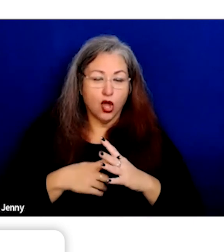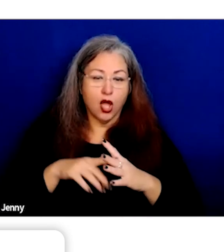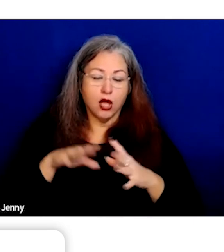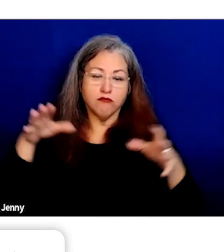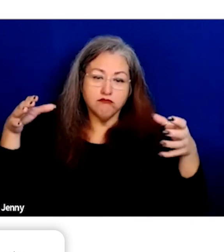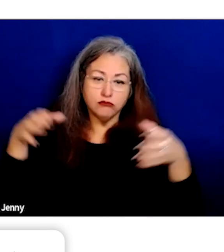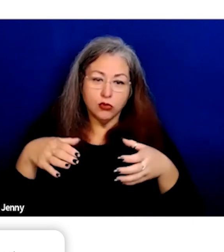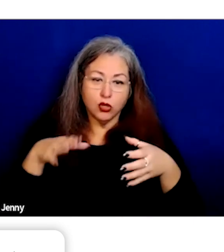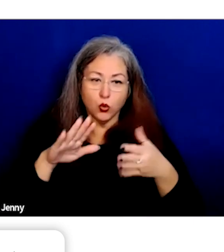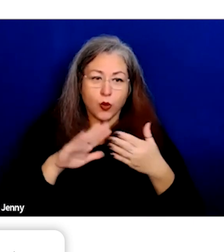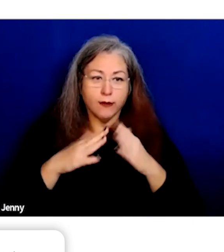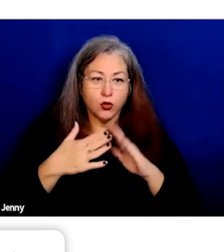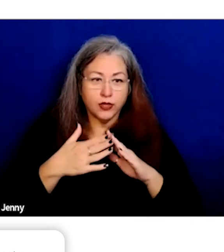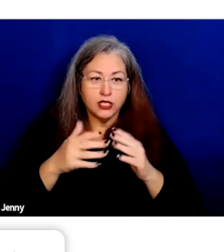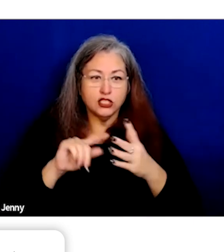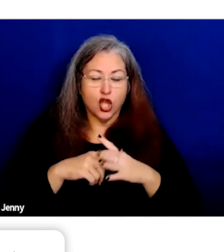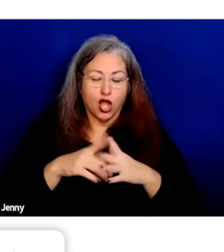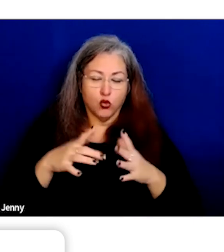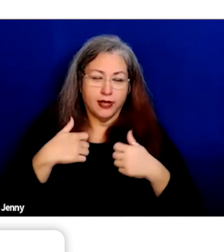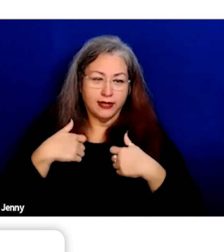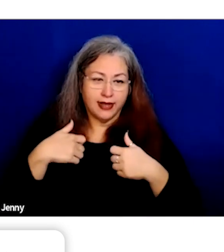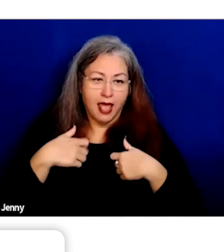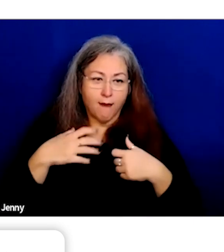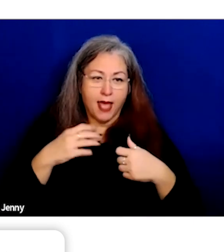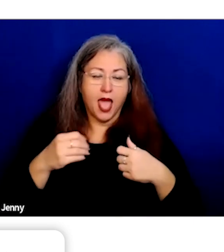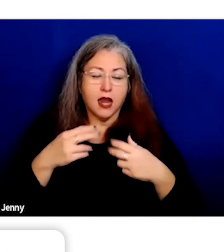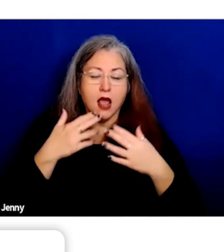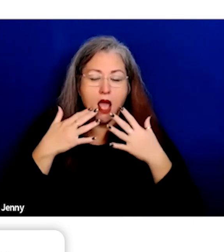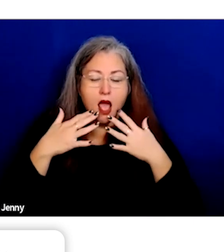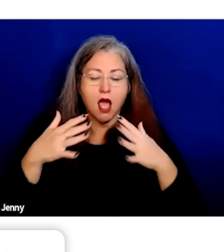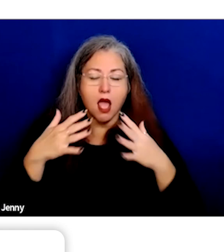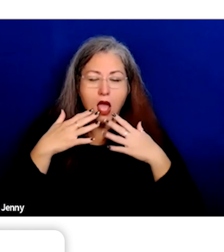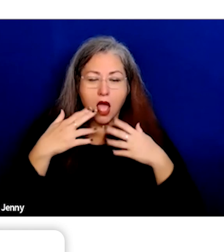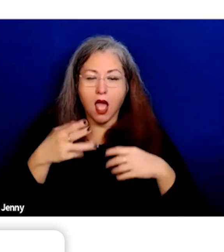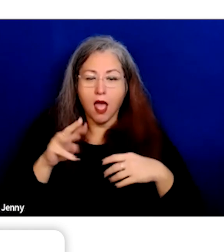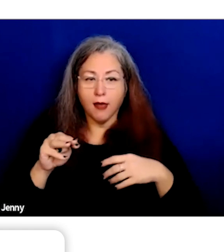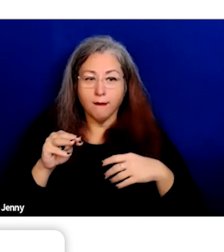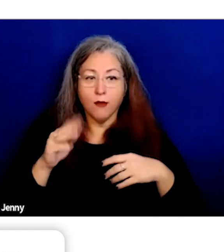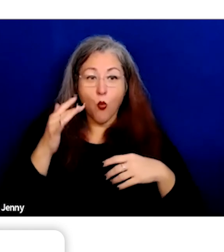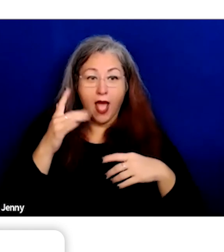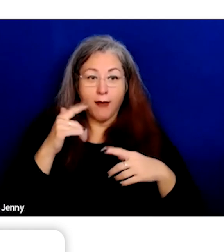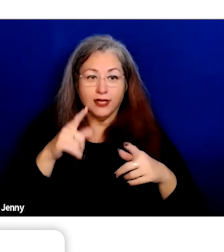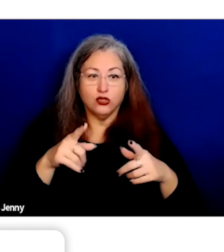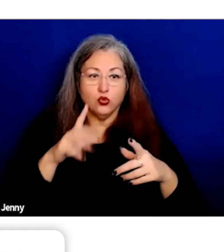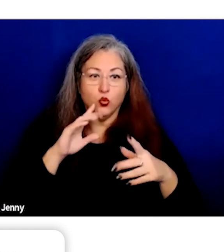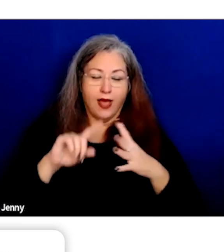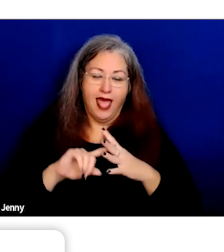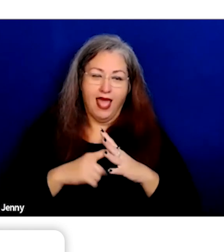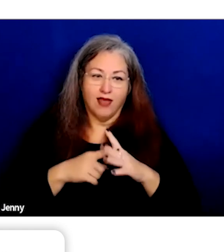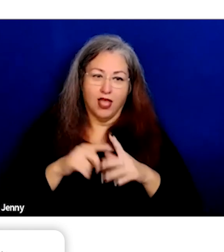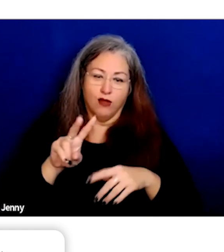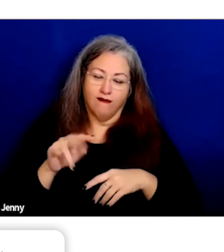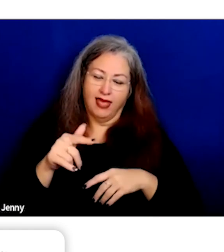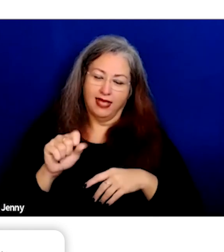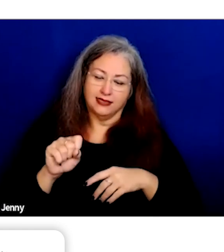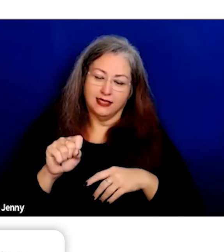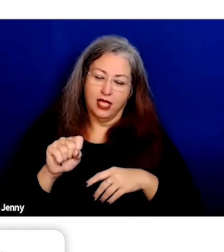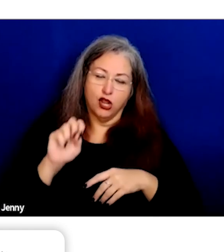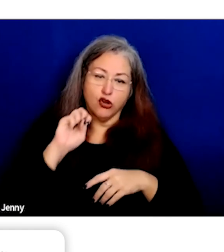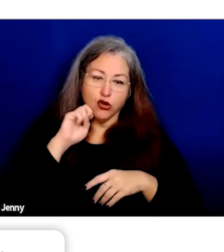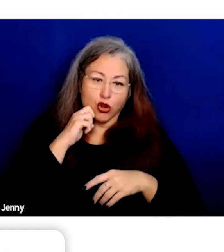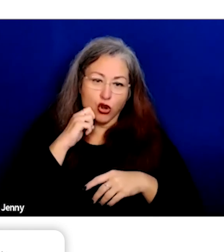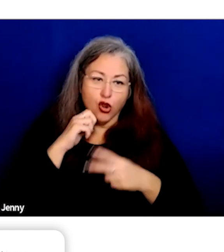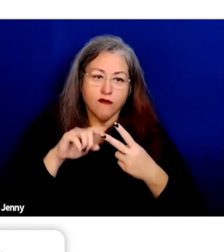your community and start to tap the body and hum. Because what will start to happen energetically, you're activating the vagus nerve, you're activating